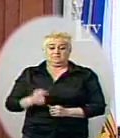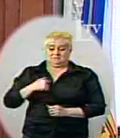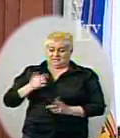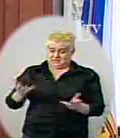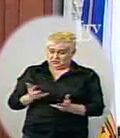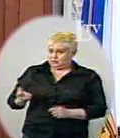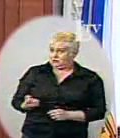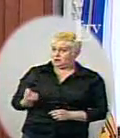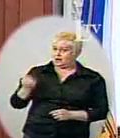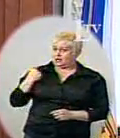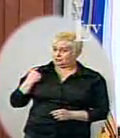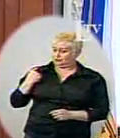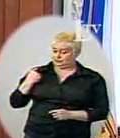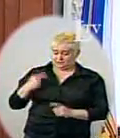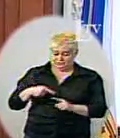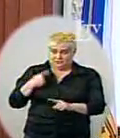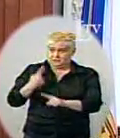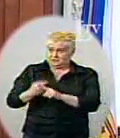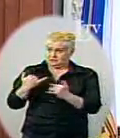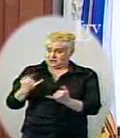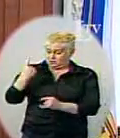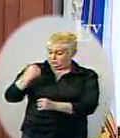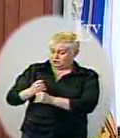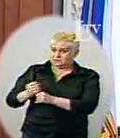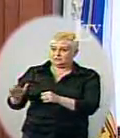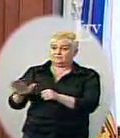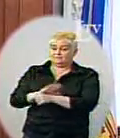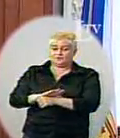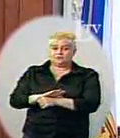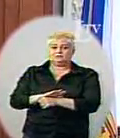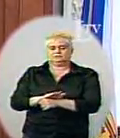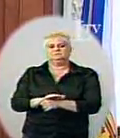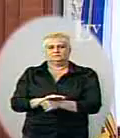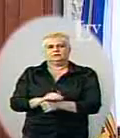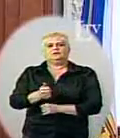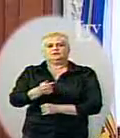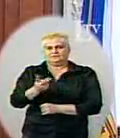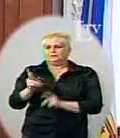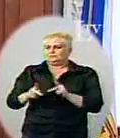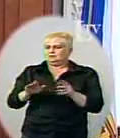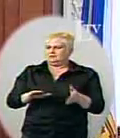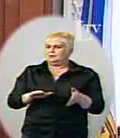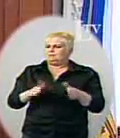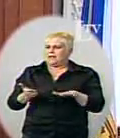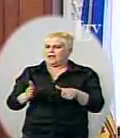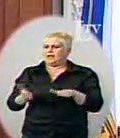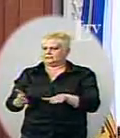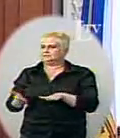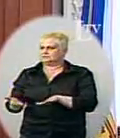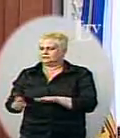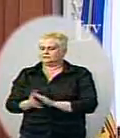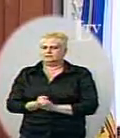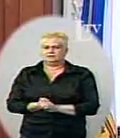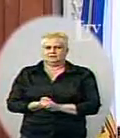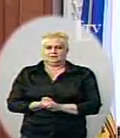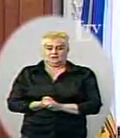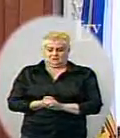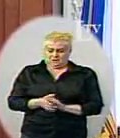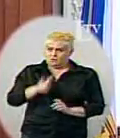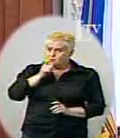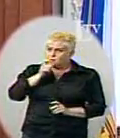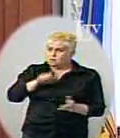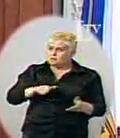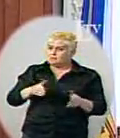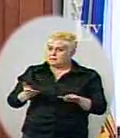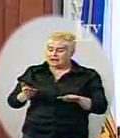chamber, Nova Scotians have lost fellow citizens who gave much and freely of